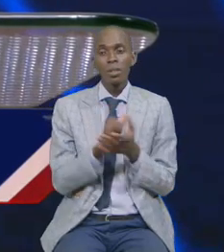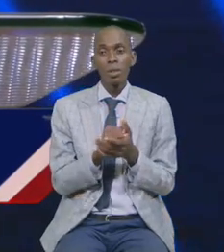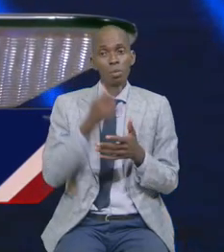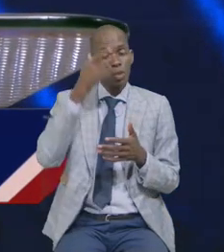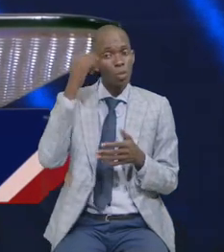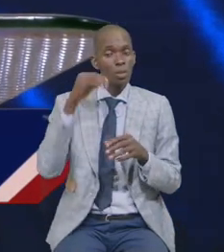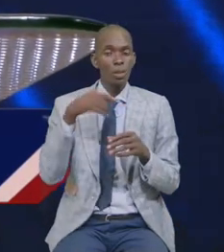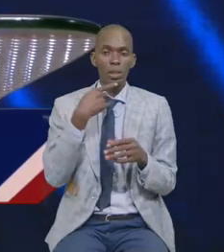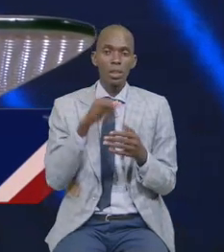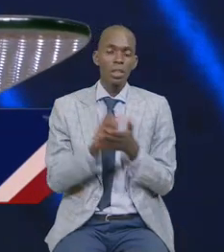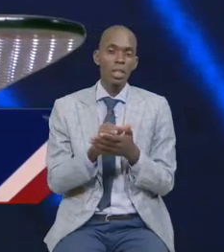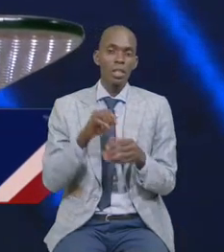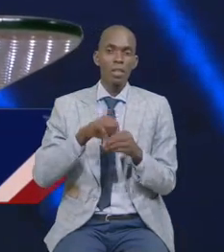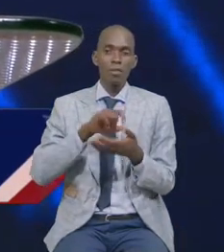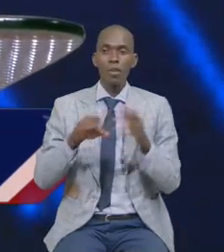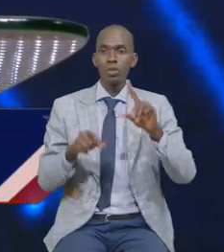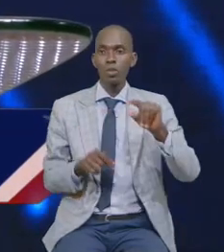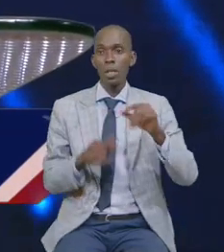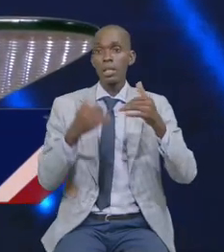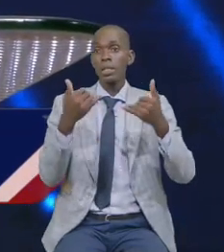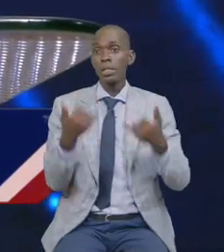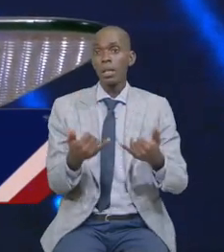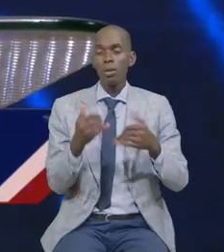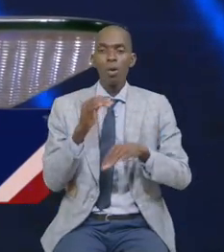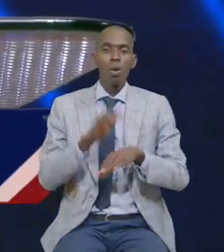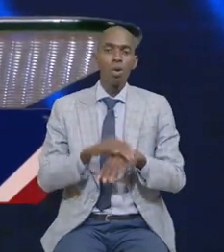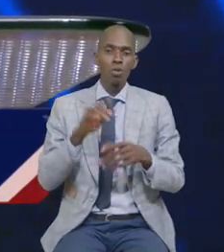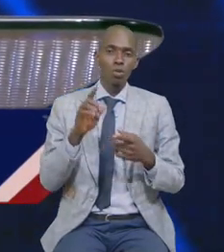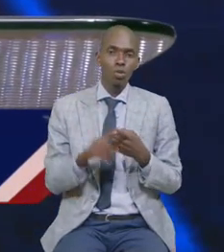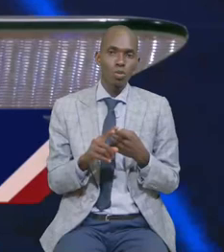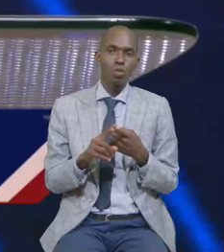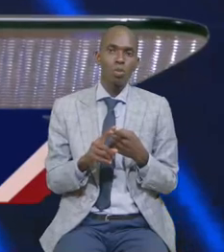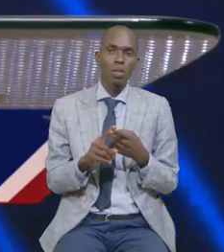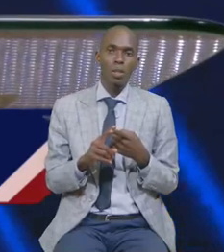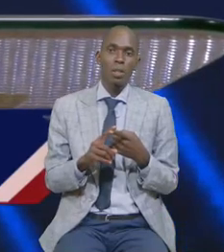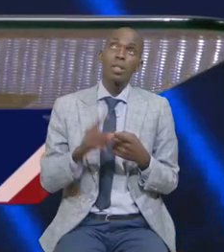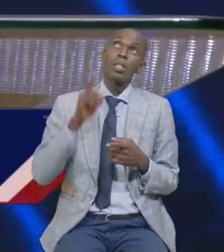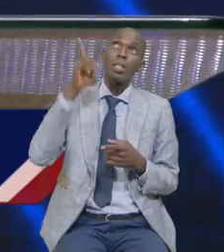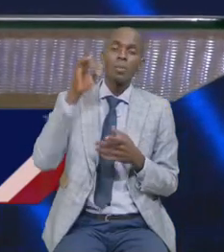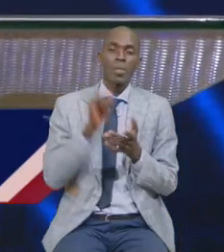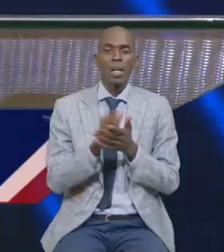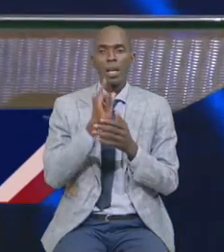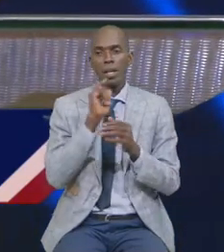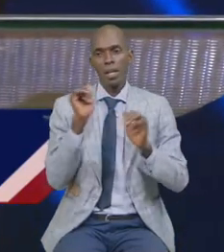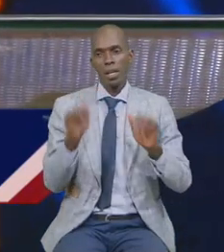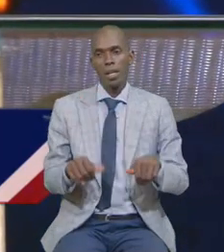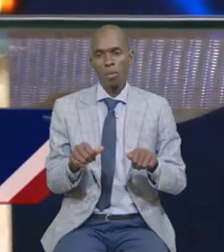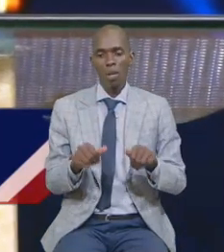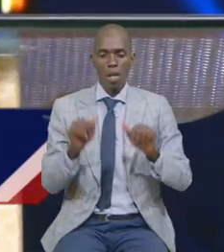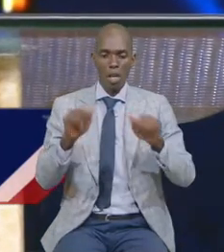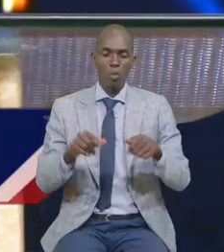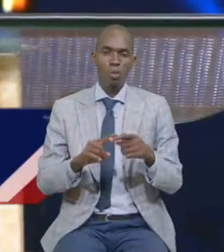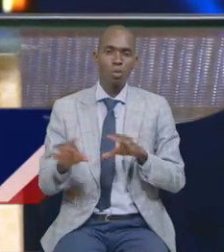him verse 20 in verse 20 says now unto him that is able able to